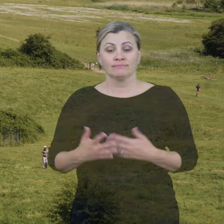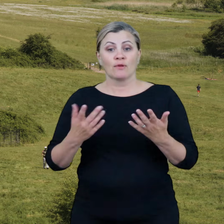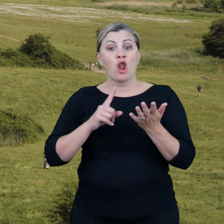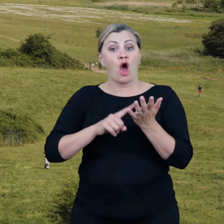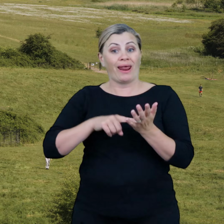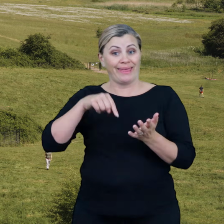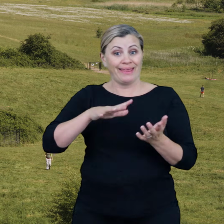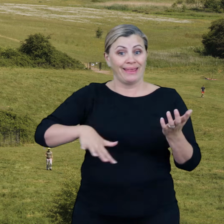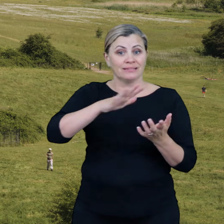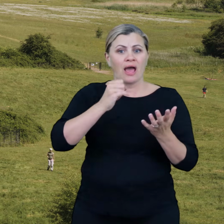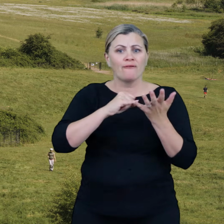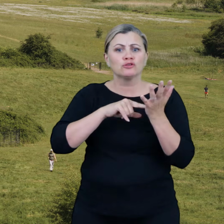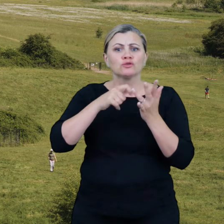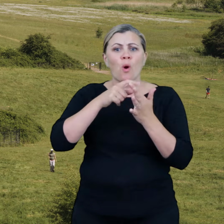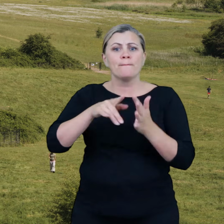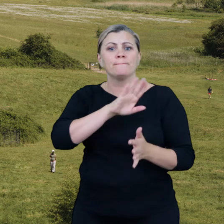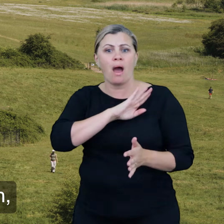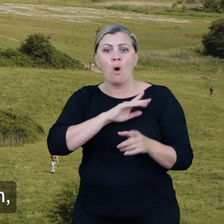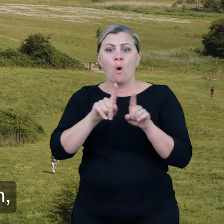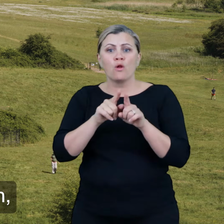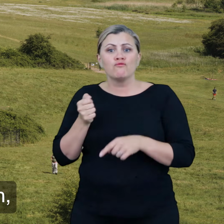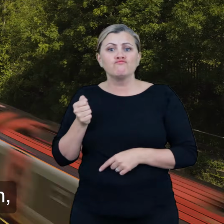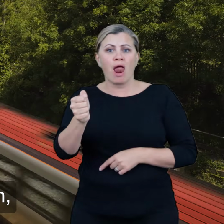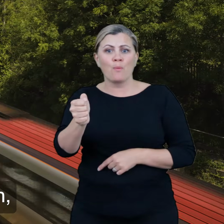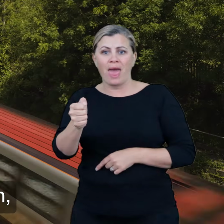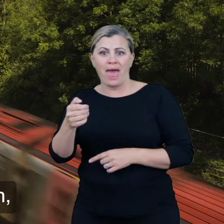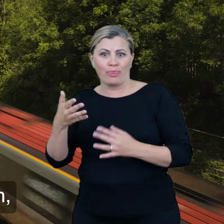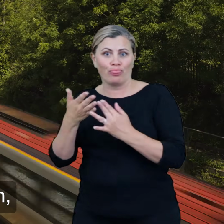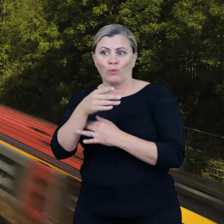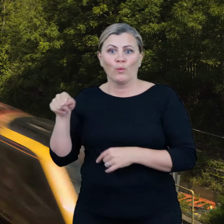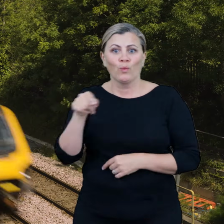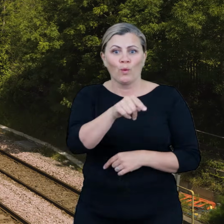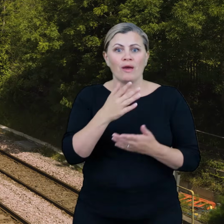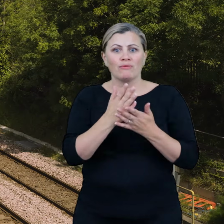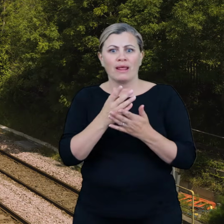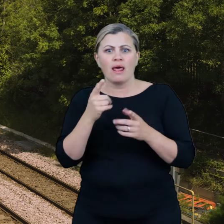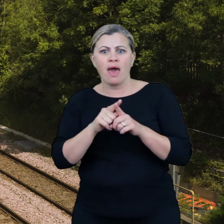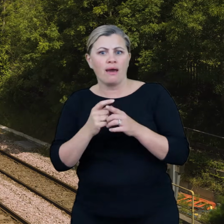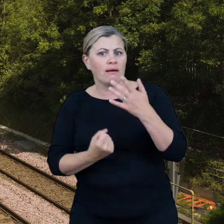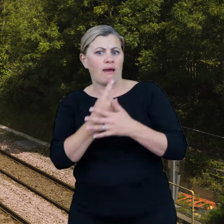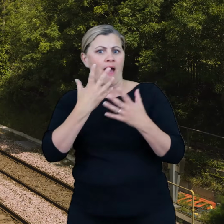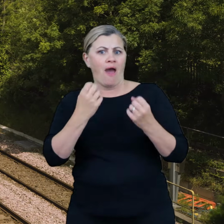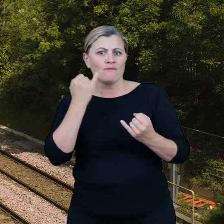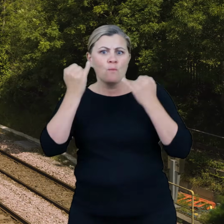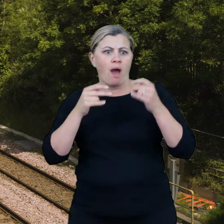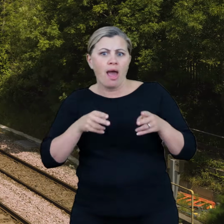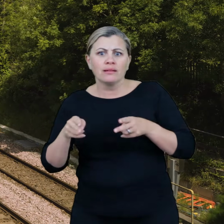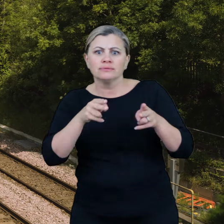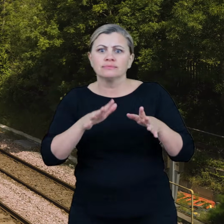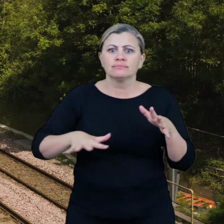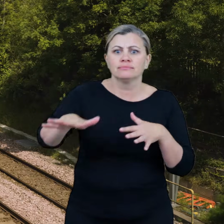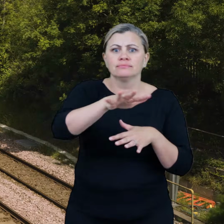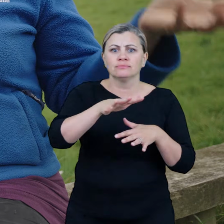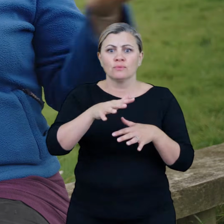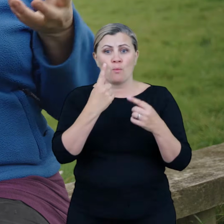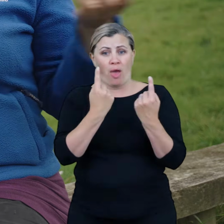So in Lockleaze, we've got Stoke Park on one side. We've also got the railway coming through, which is a sort of accidental wildlife corridor.